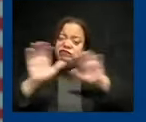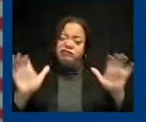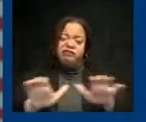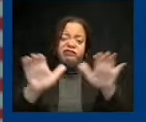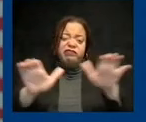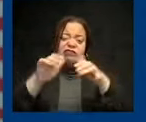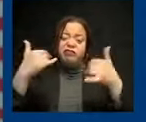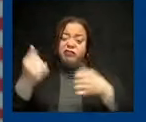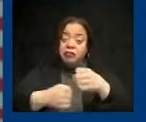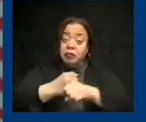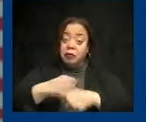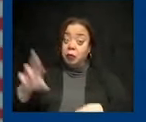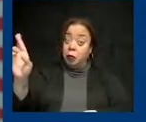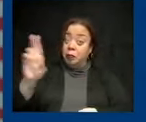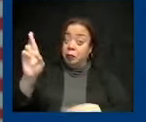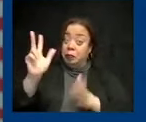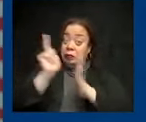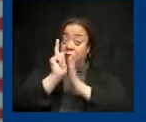have proposed over